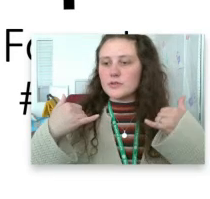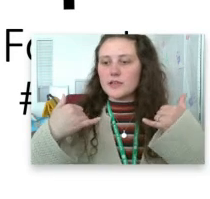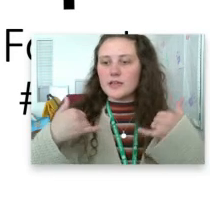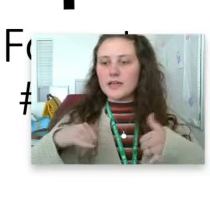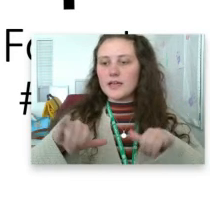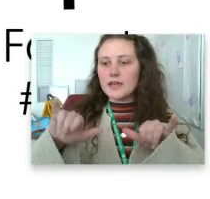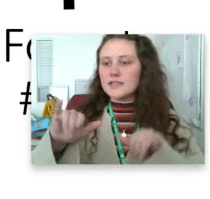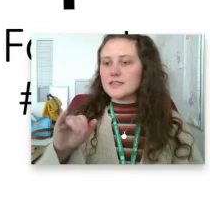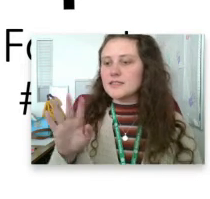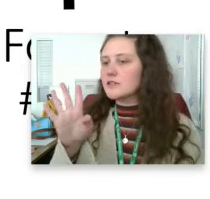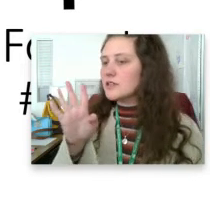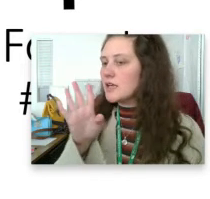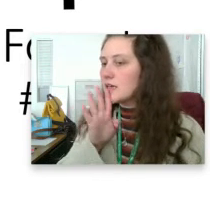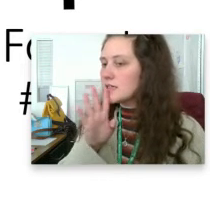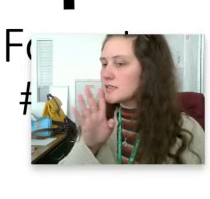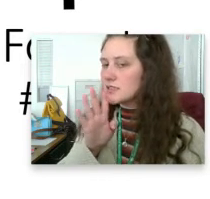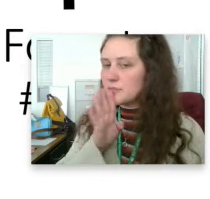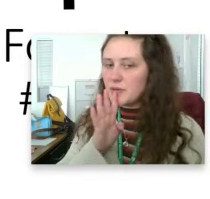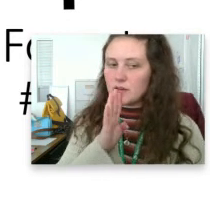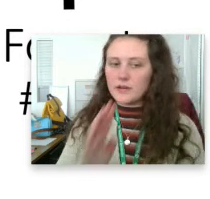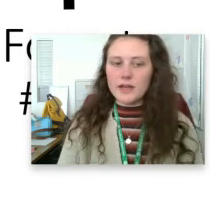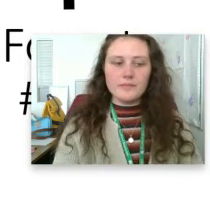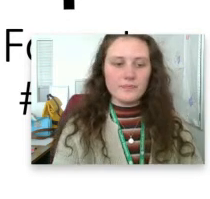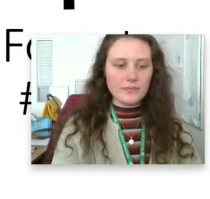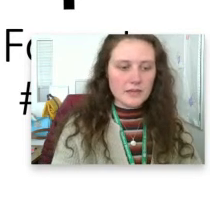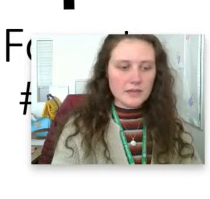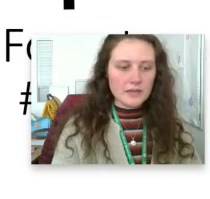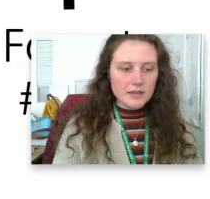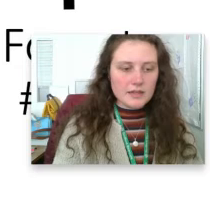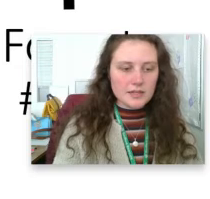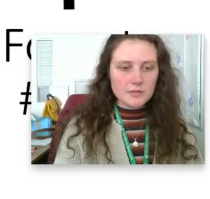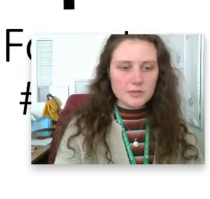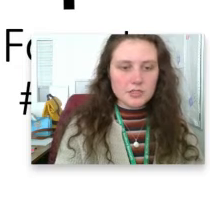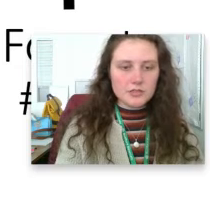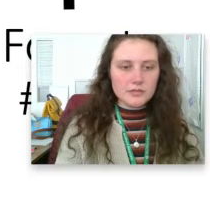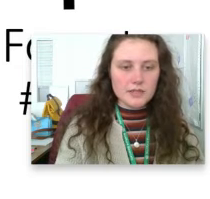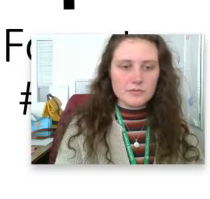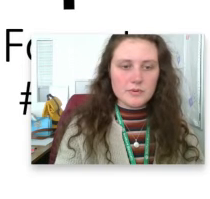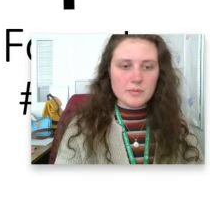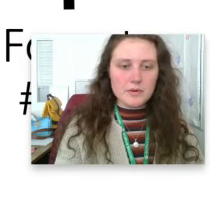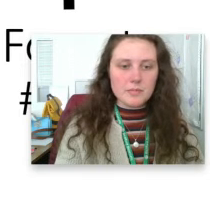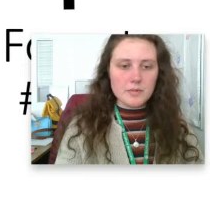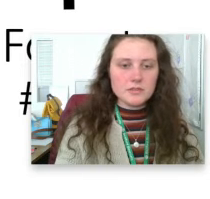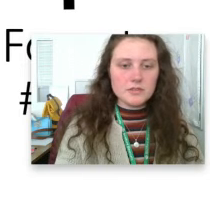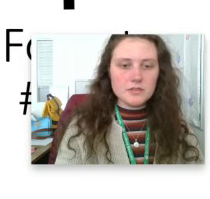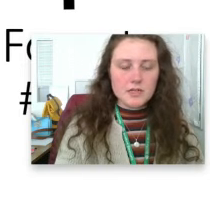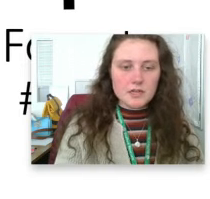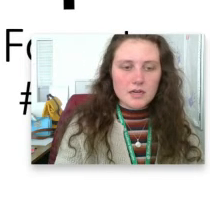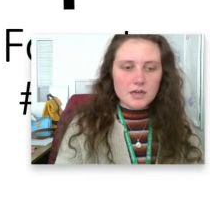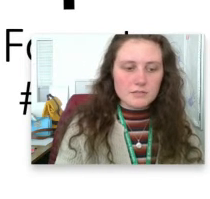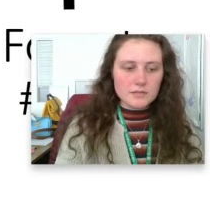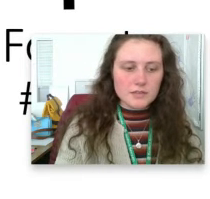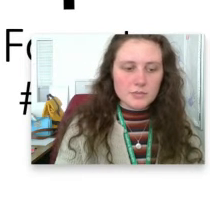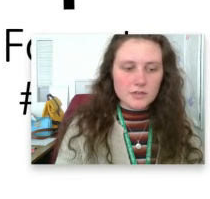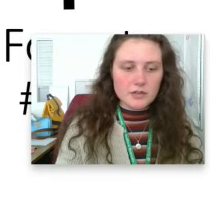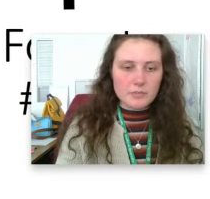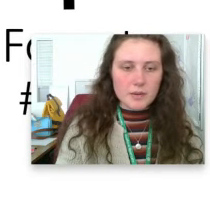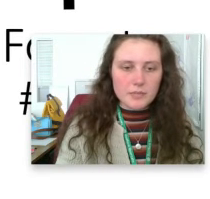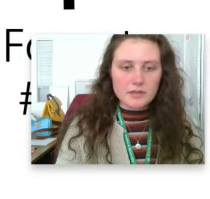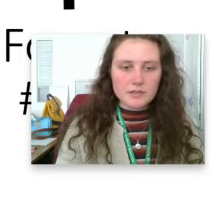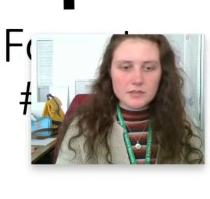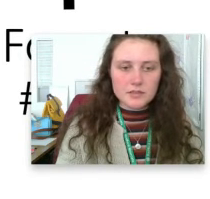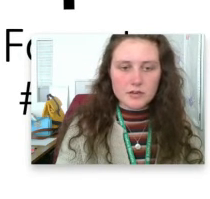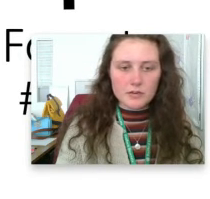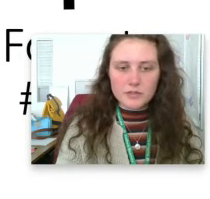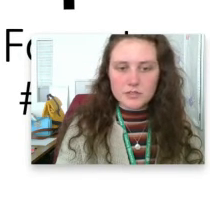coming out. So it would look like still speak, okay? The next one I'm going to show you is remember most. So we